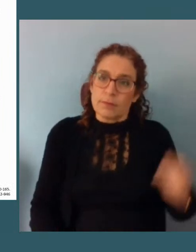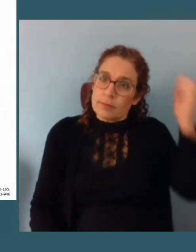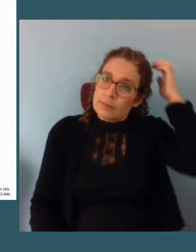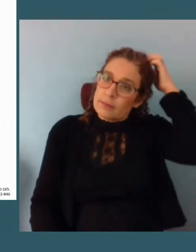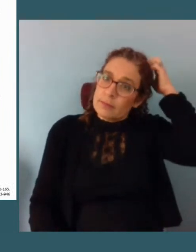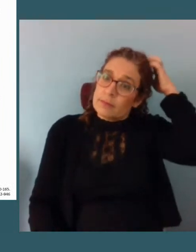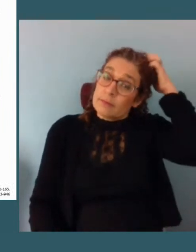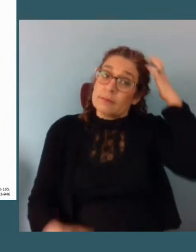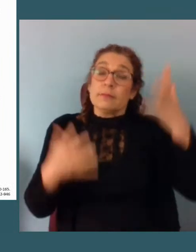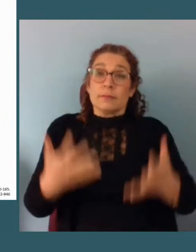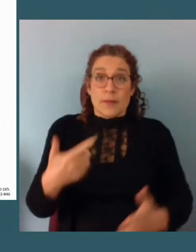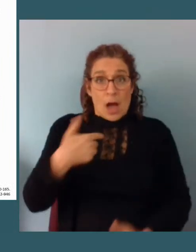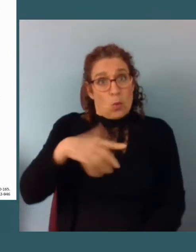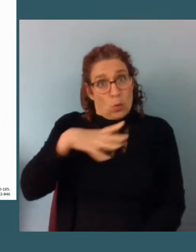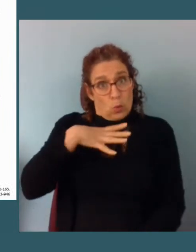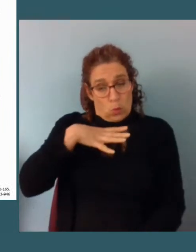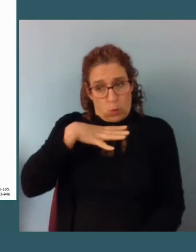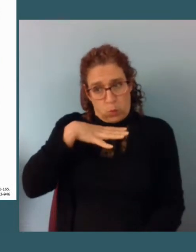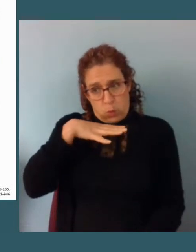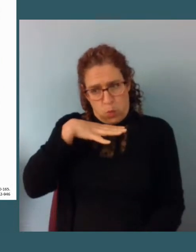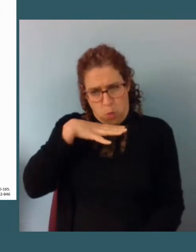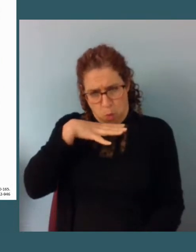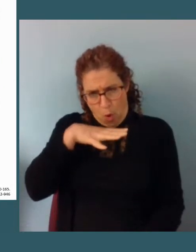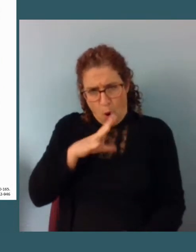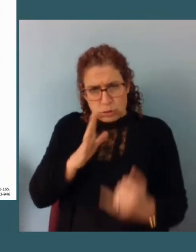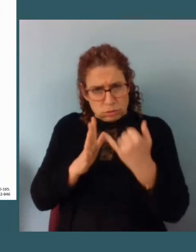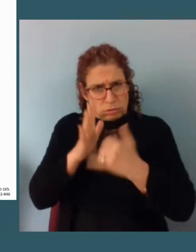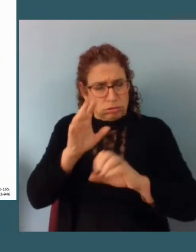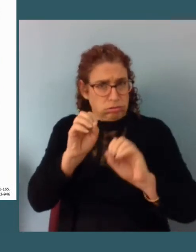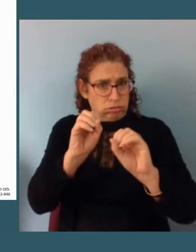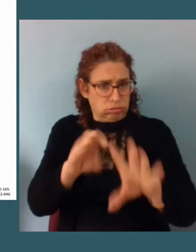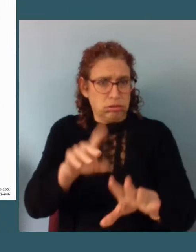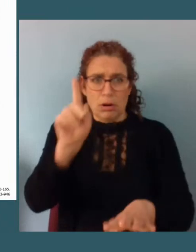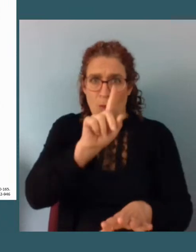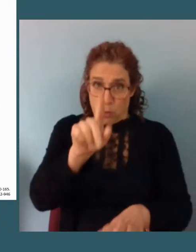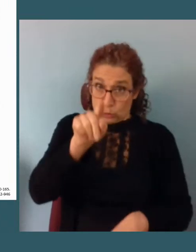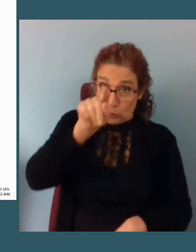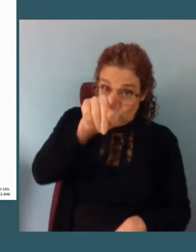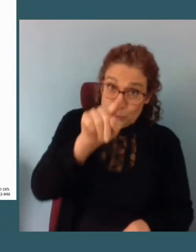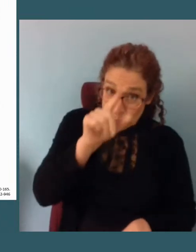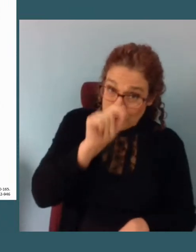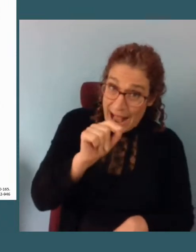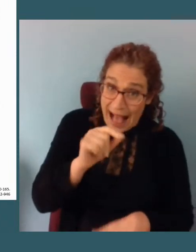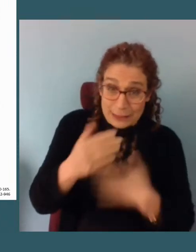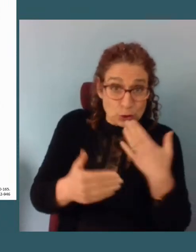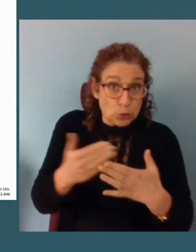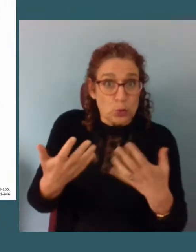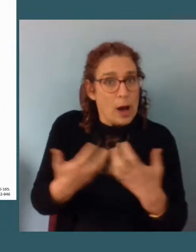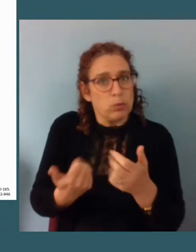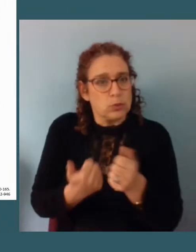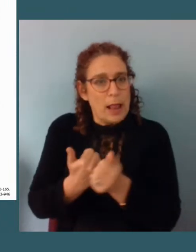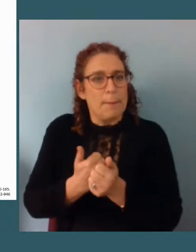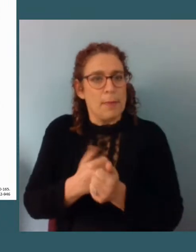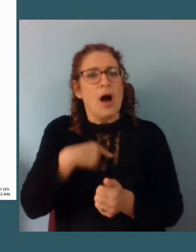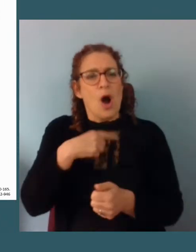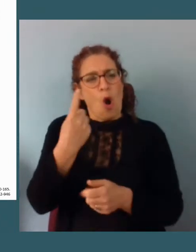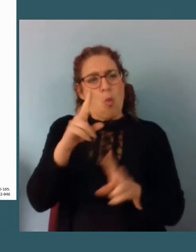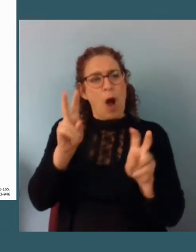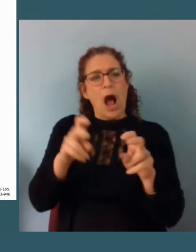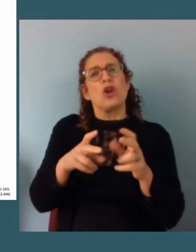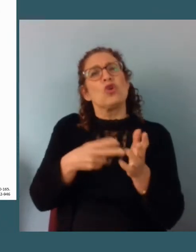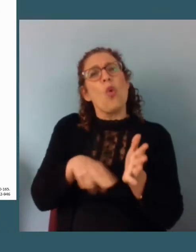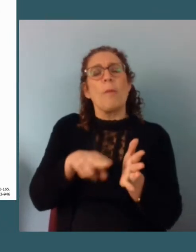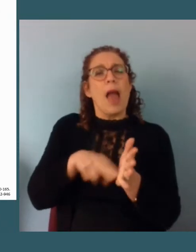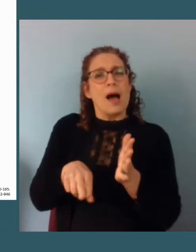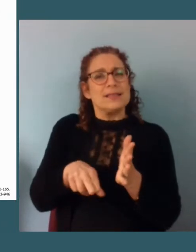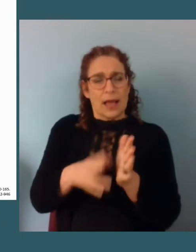I just wanted to kind of finish up with the things that you might be able to do. And I mentioned about normalizing. So if a patient or family are talking